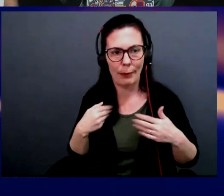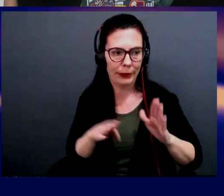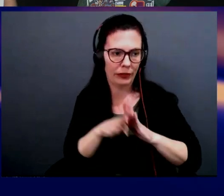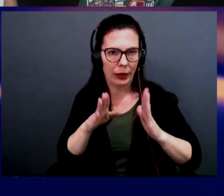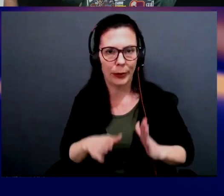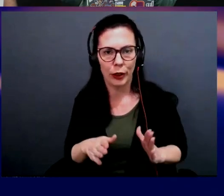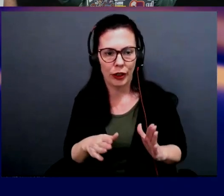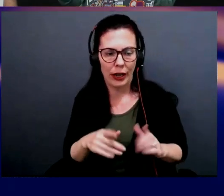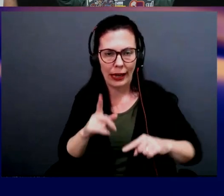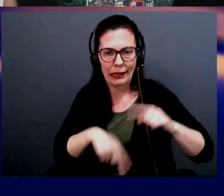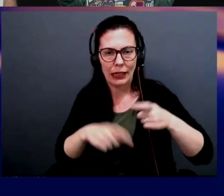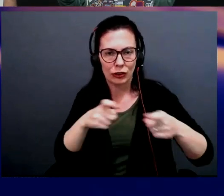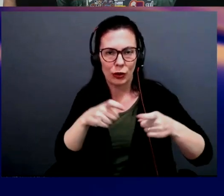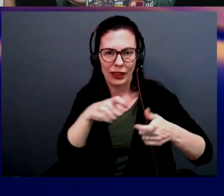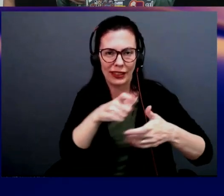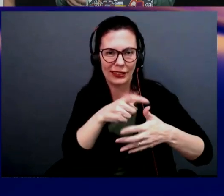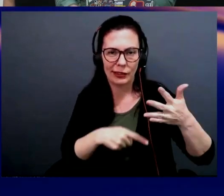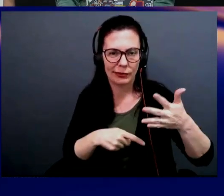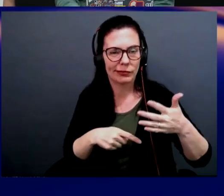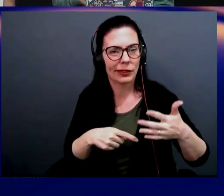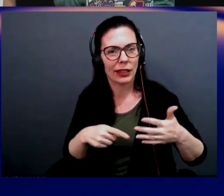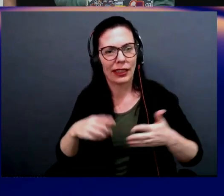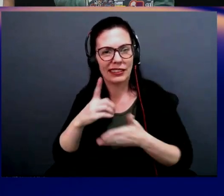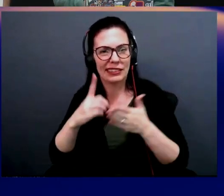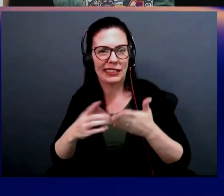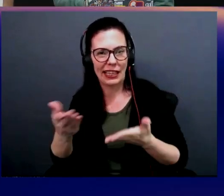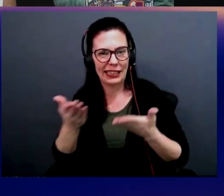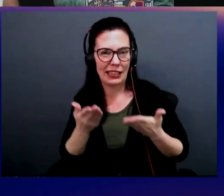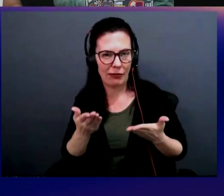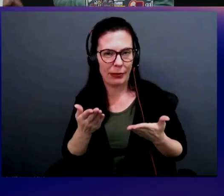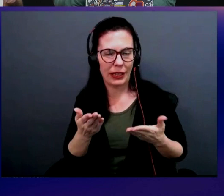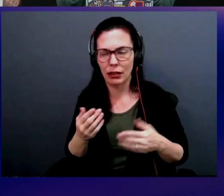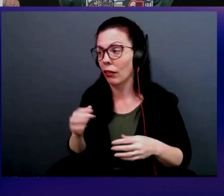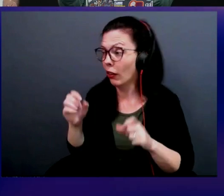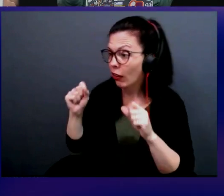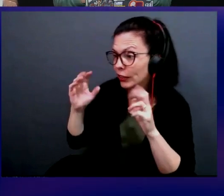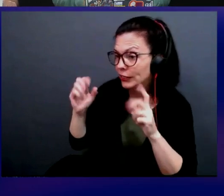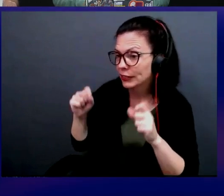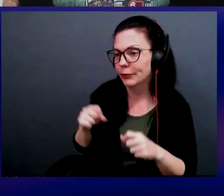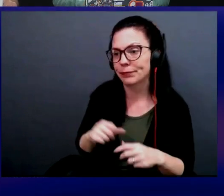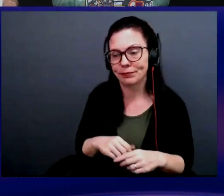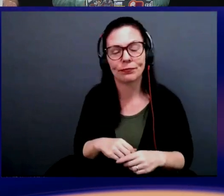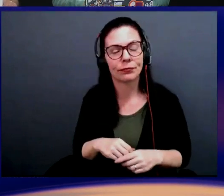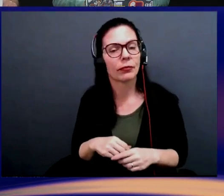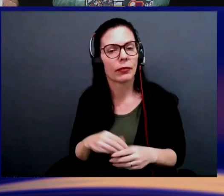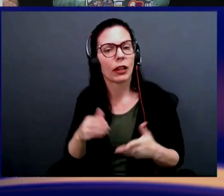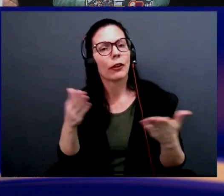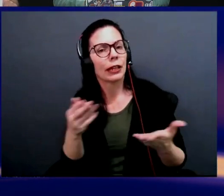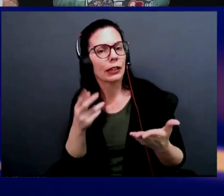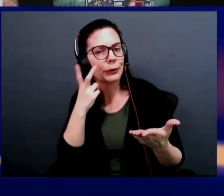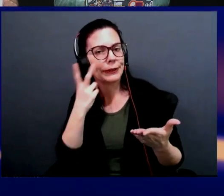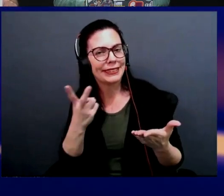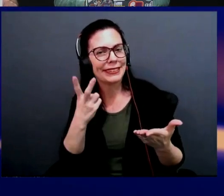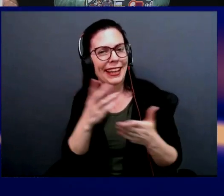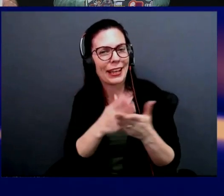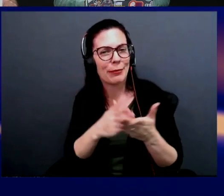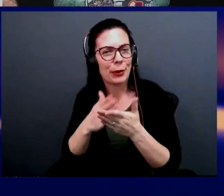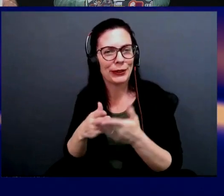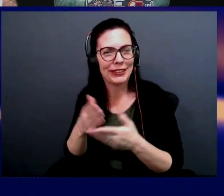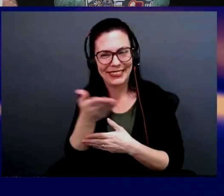over these components that a designer is giving me. That's awesome. So here we can actually see these components